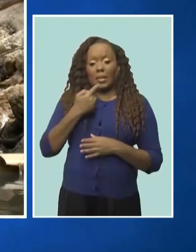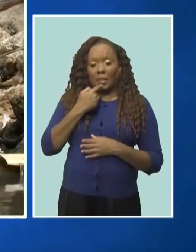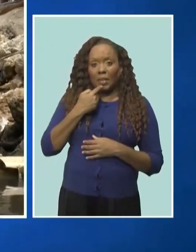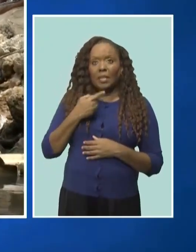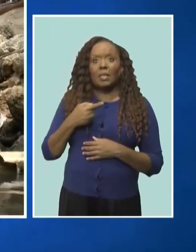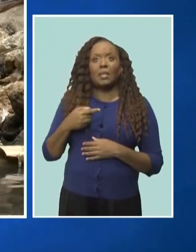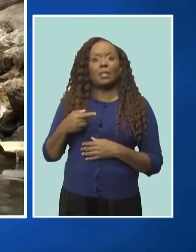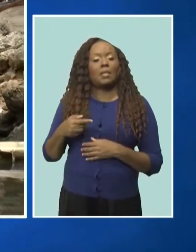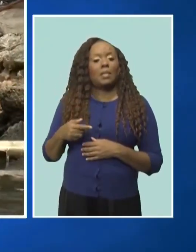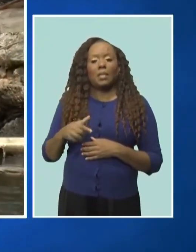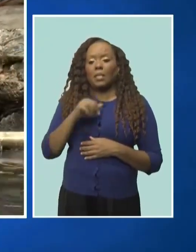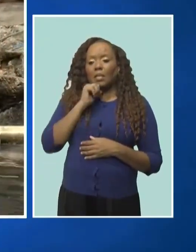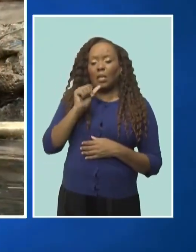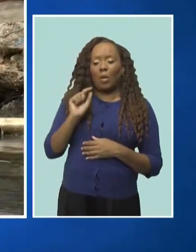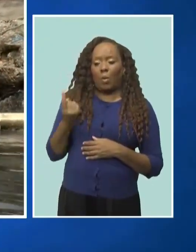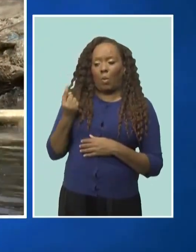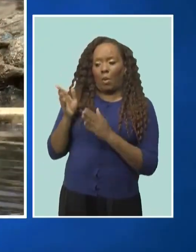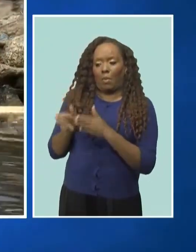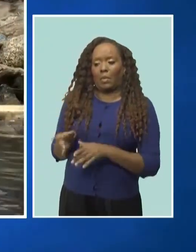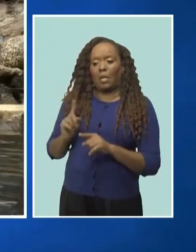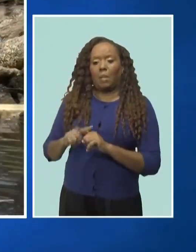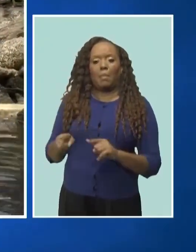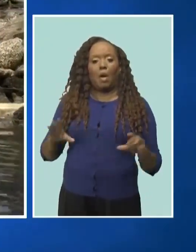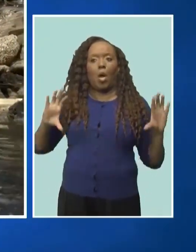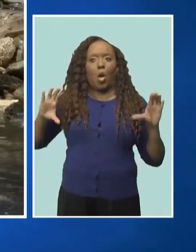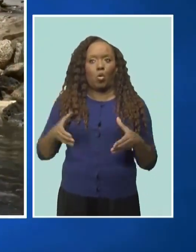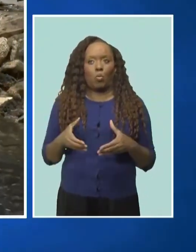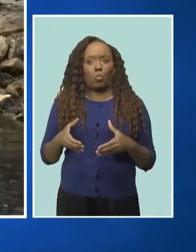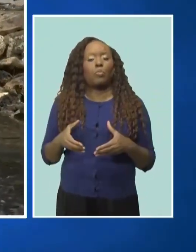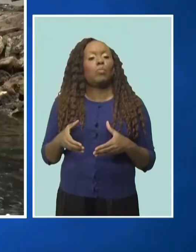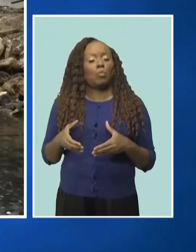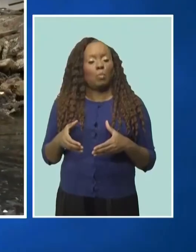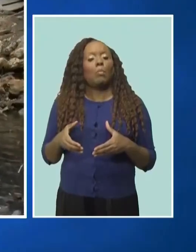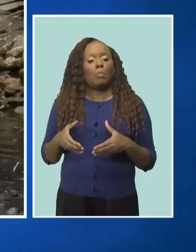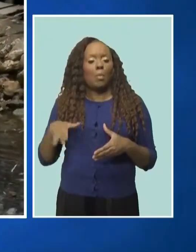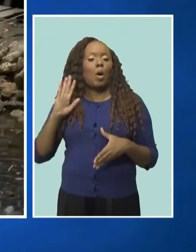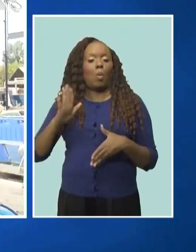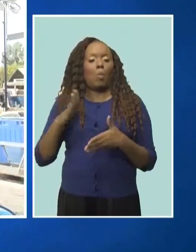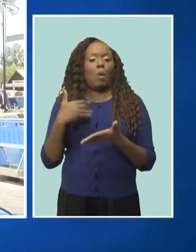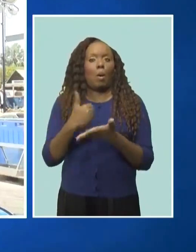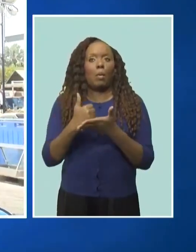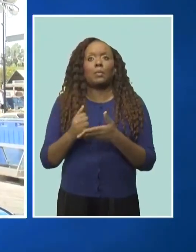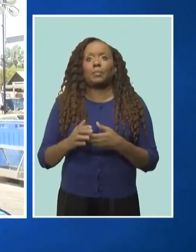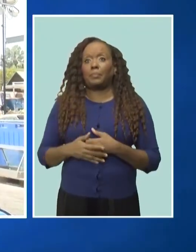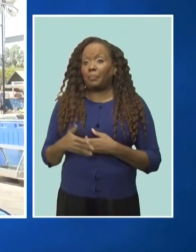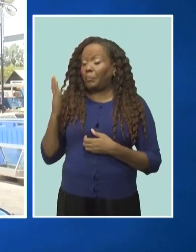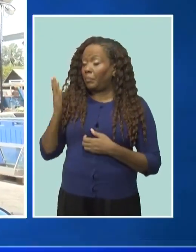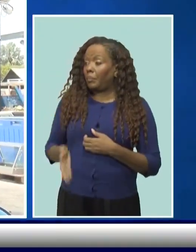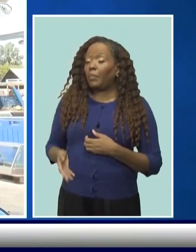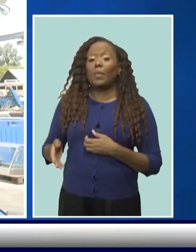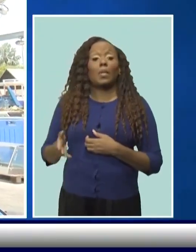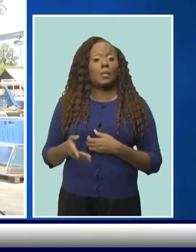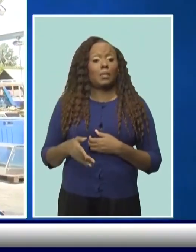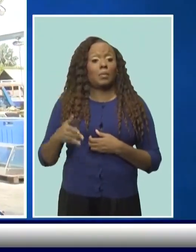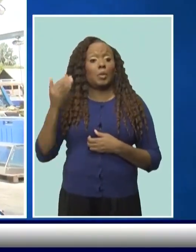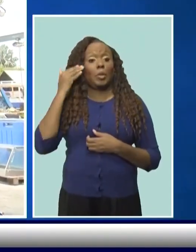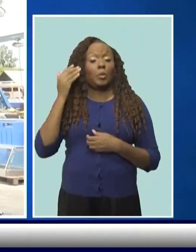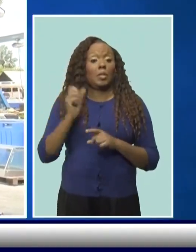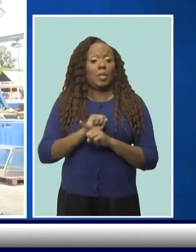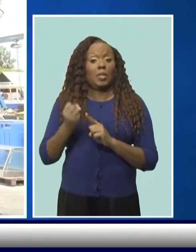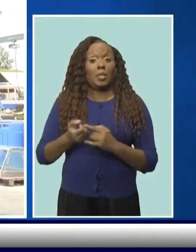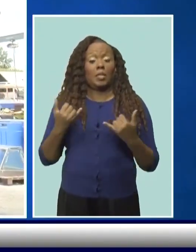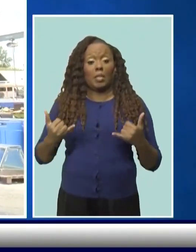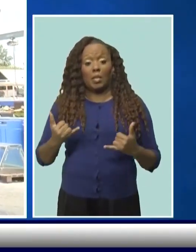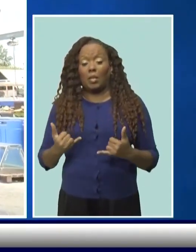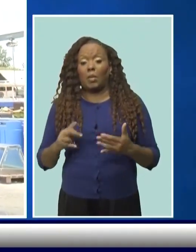it's a group effort which is needed more than ever. Difficult situations breed new strength and it also initiates